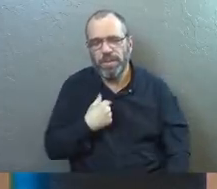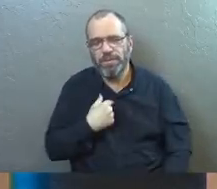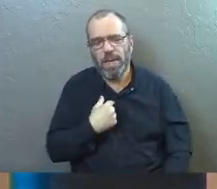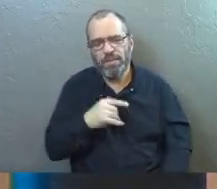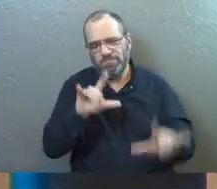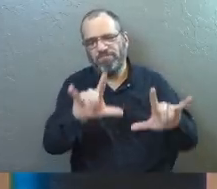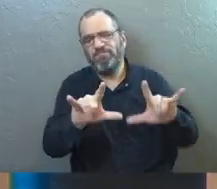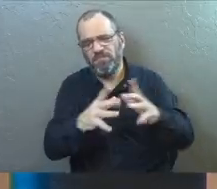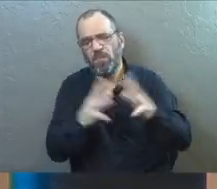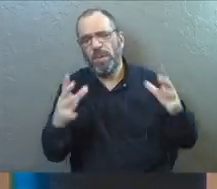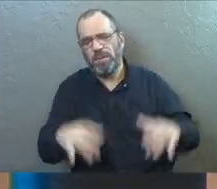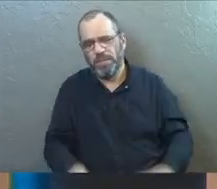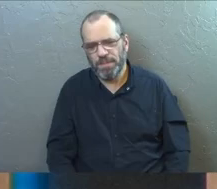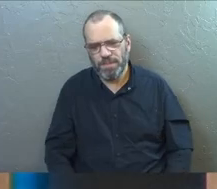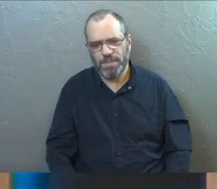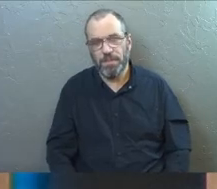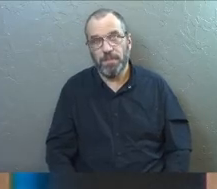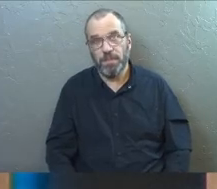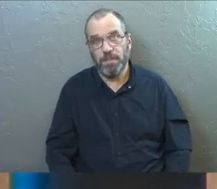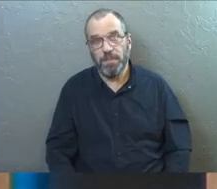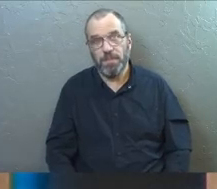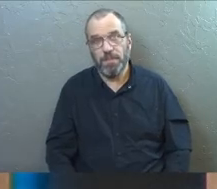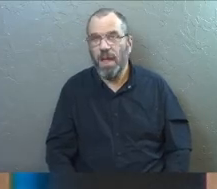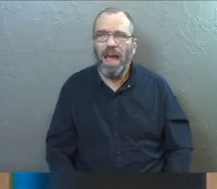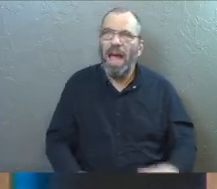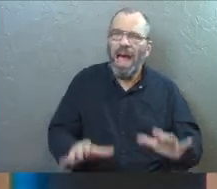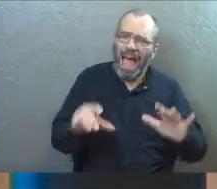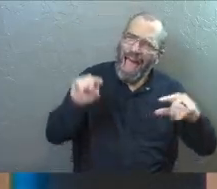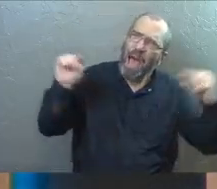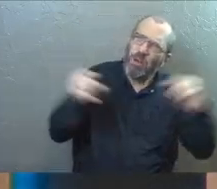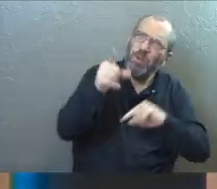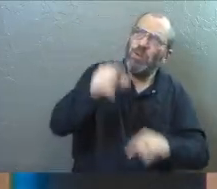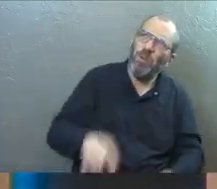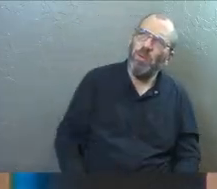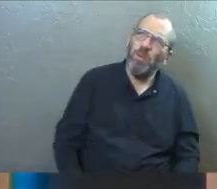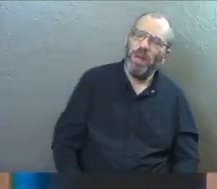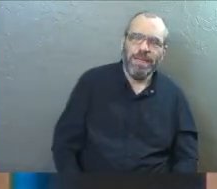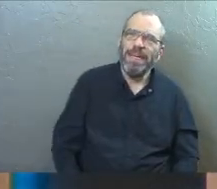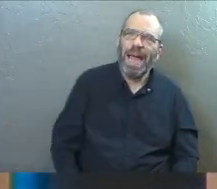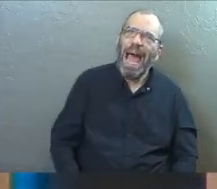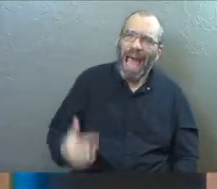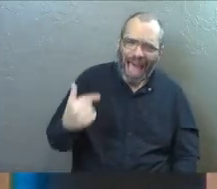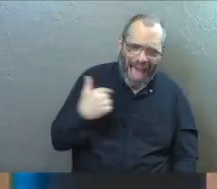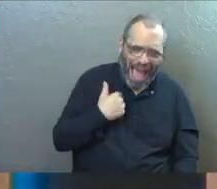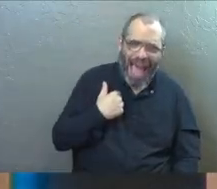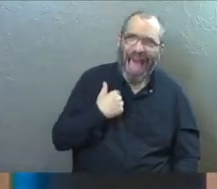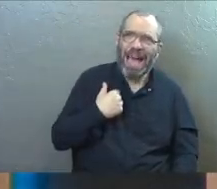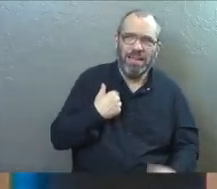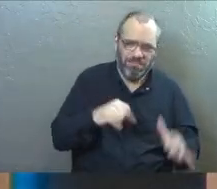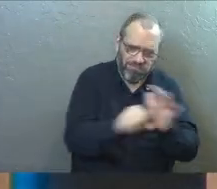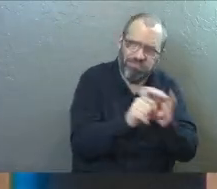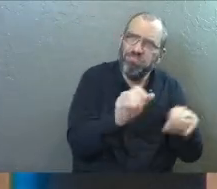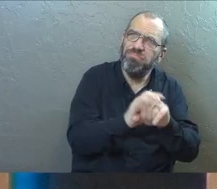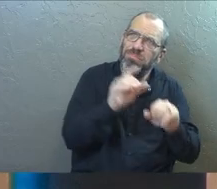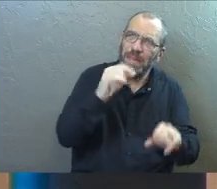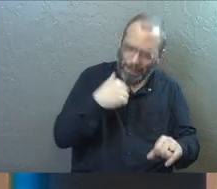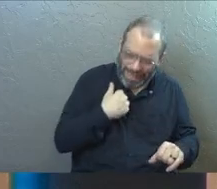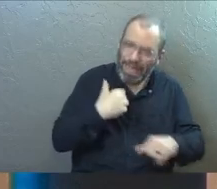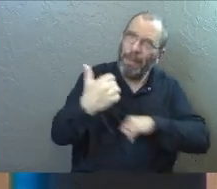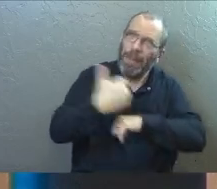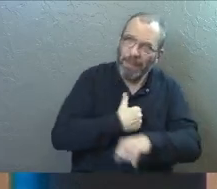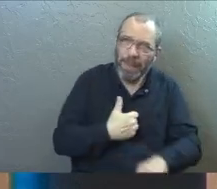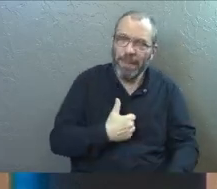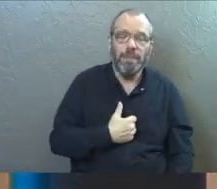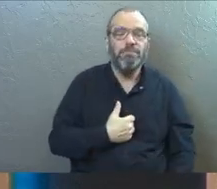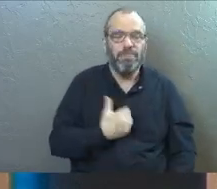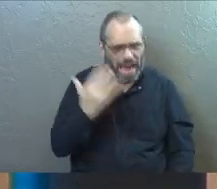I love you so much. It's like, God, I hurt you. I'm the reason you had to get up on that cross. He's like, I know. And I would